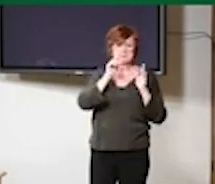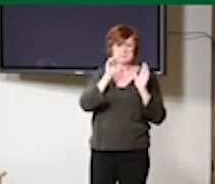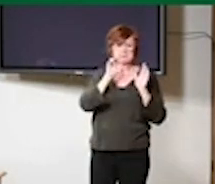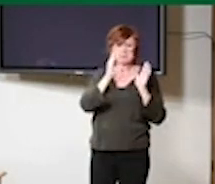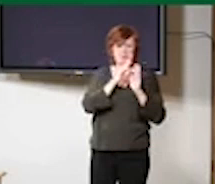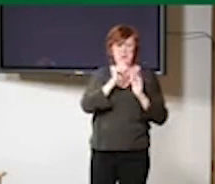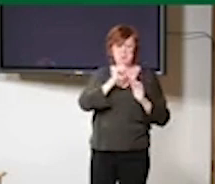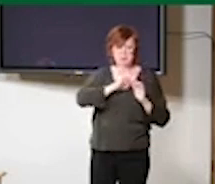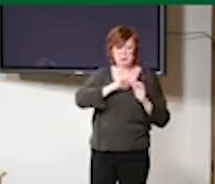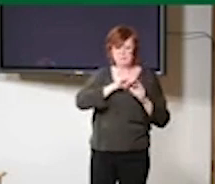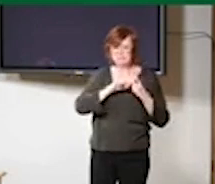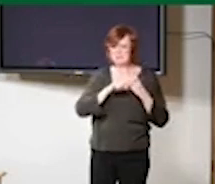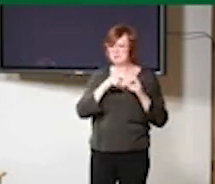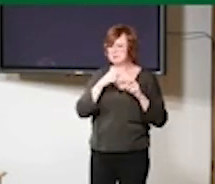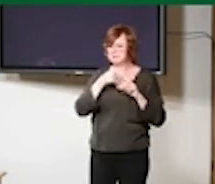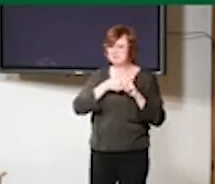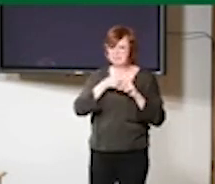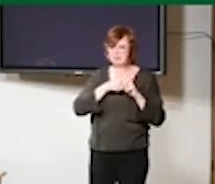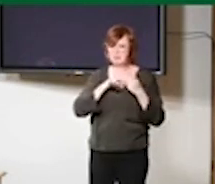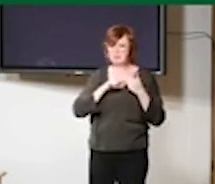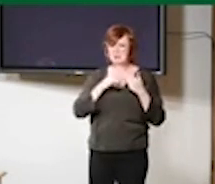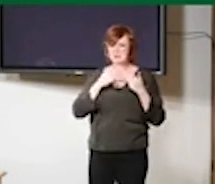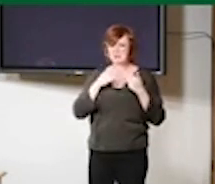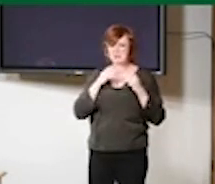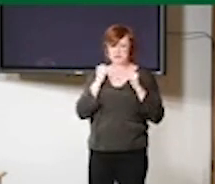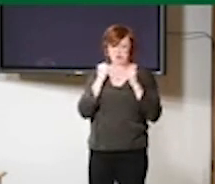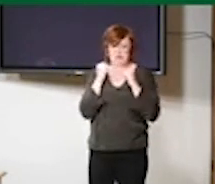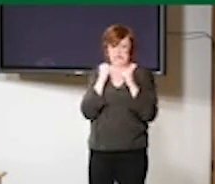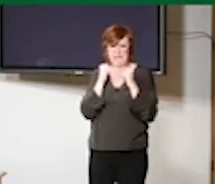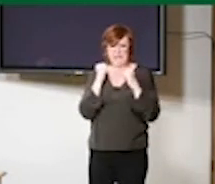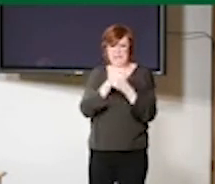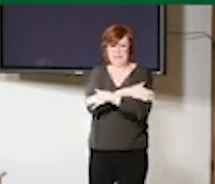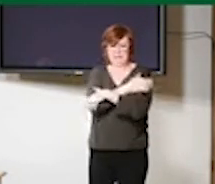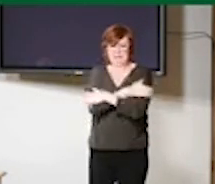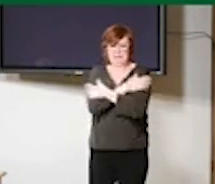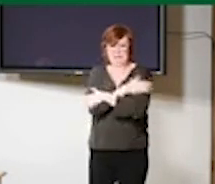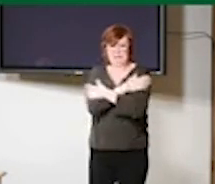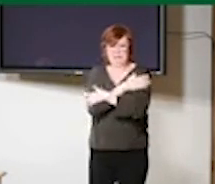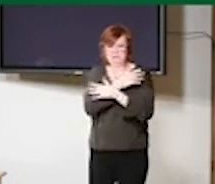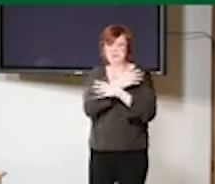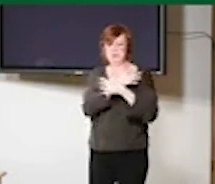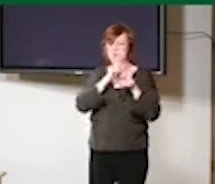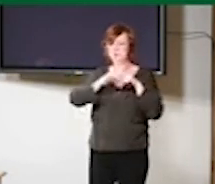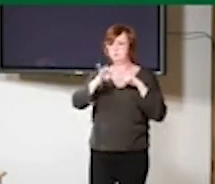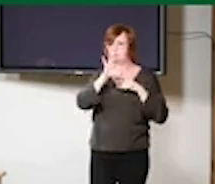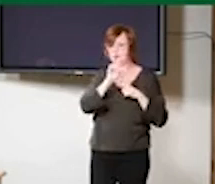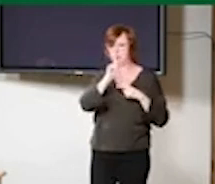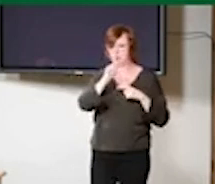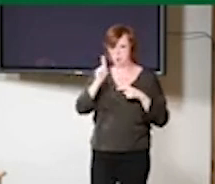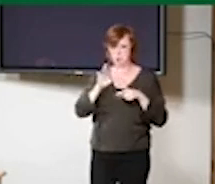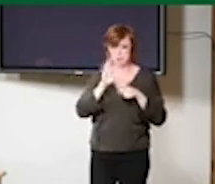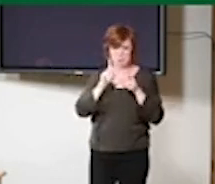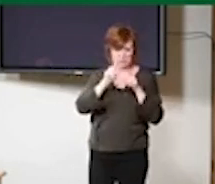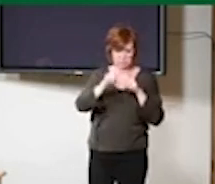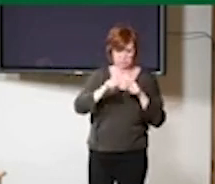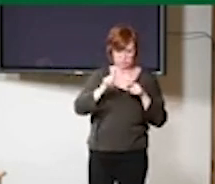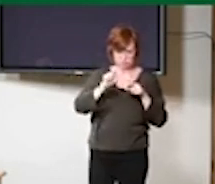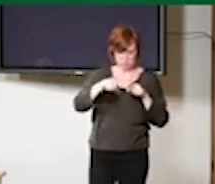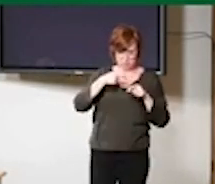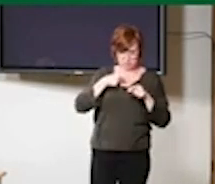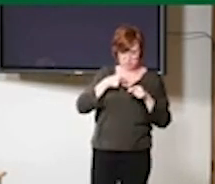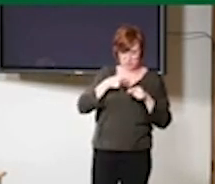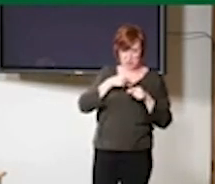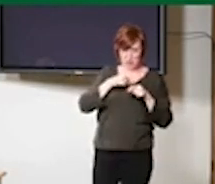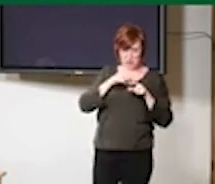pains, chills, you should call Healthline, get assessed to see if you should get tested. There are numerous testing centers that have